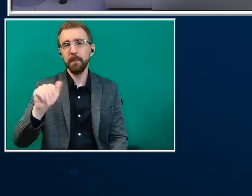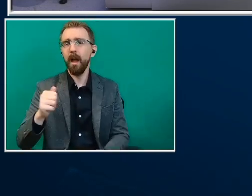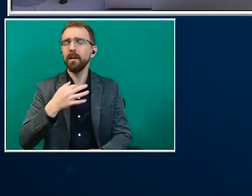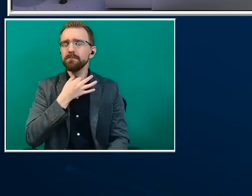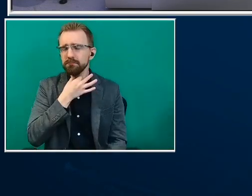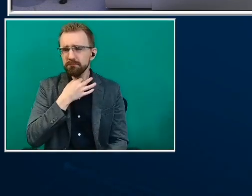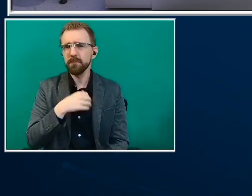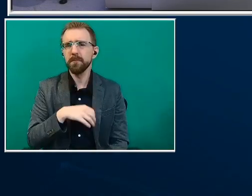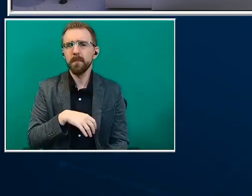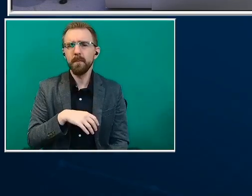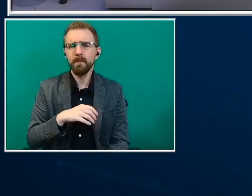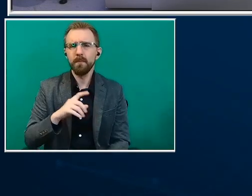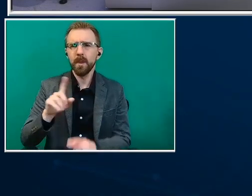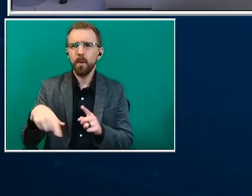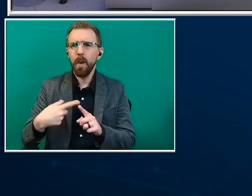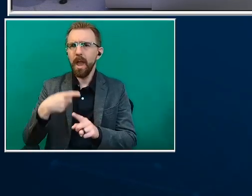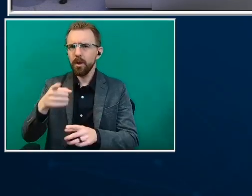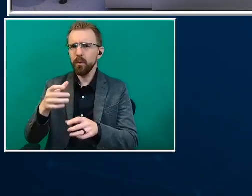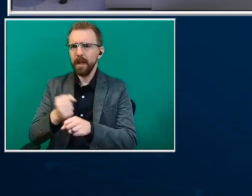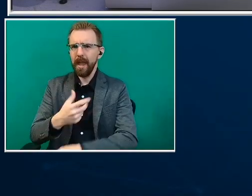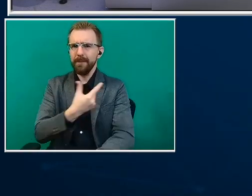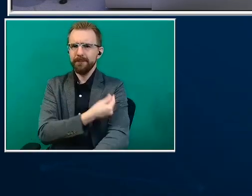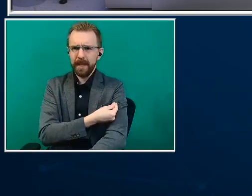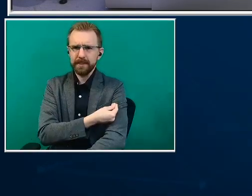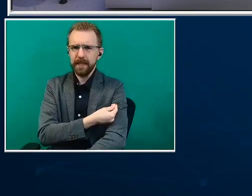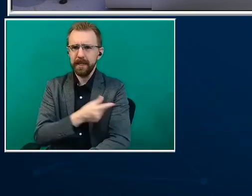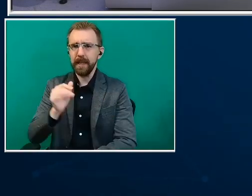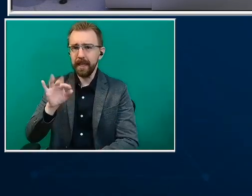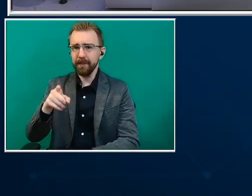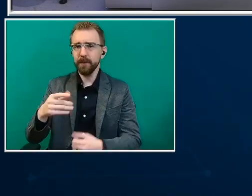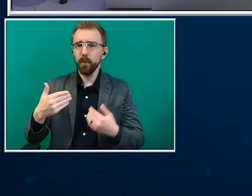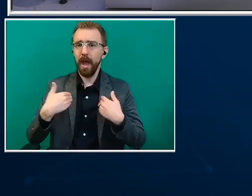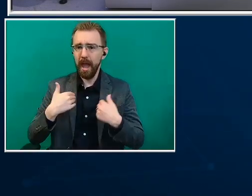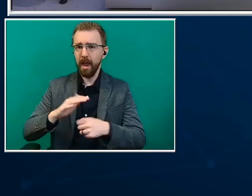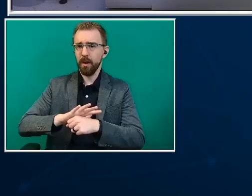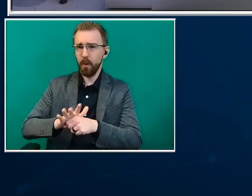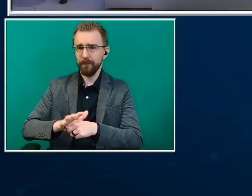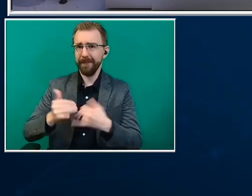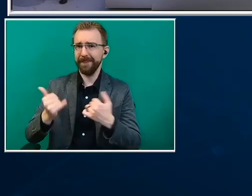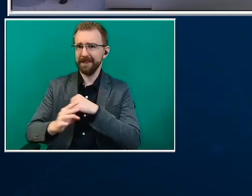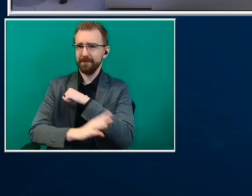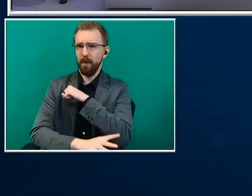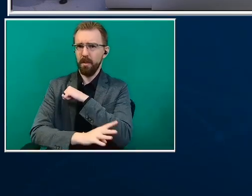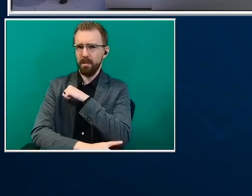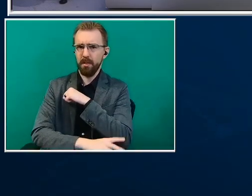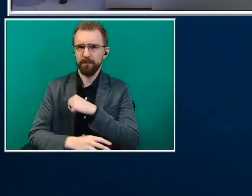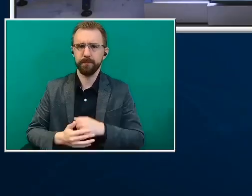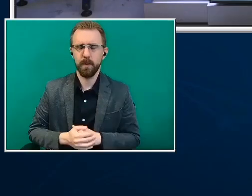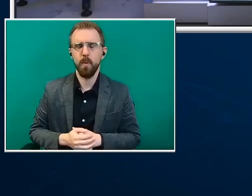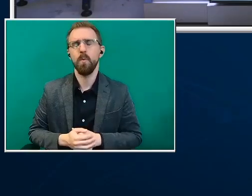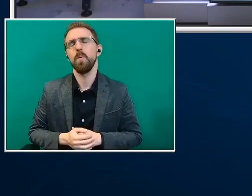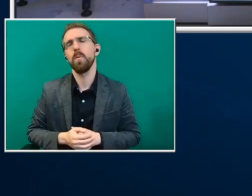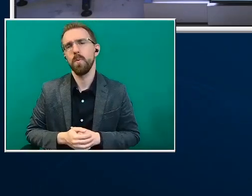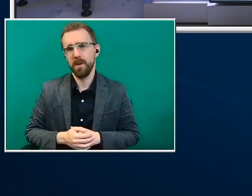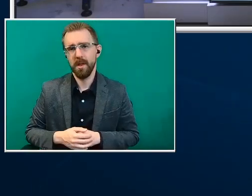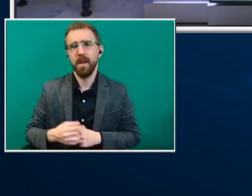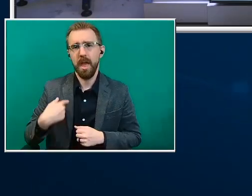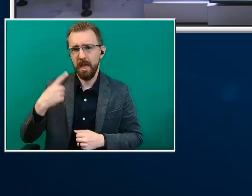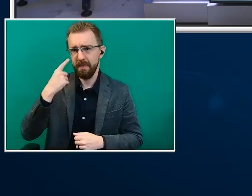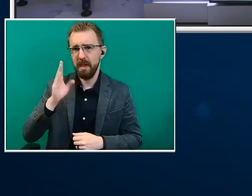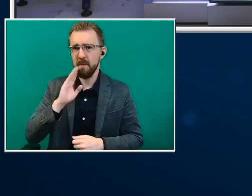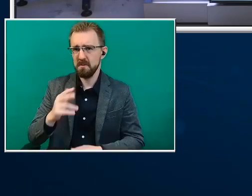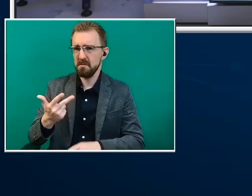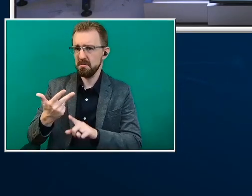when do you get vaccinated if you had COVID this fall? Oh man, Hawkeye, I think I waited about 3 to 4 months after my